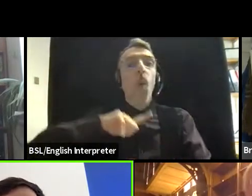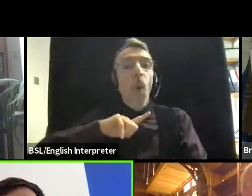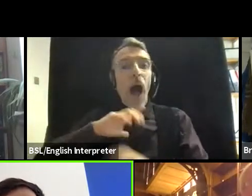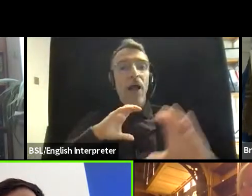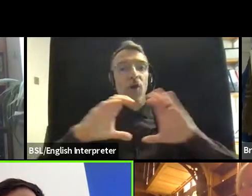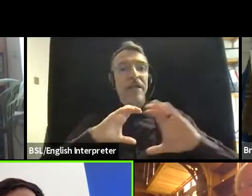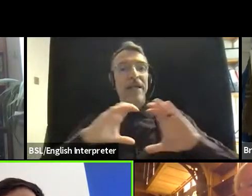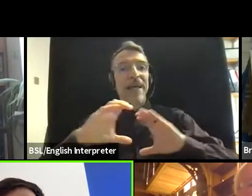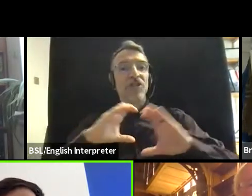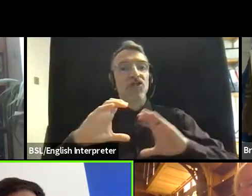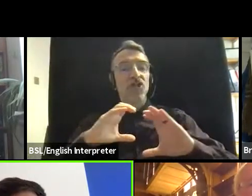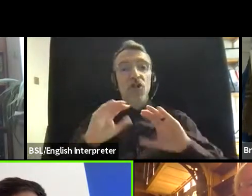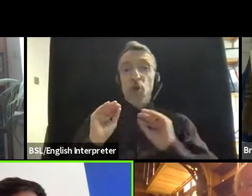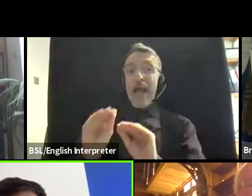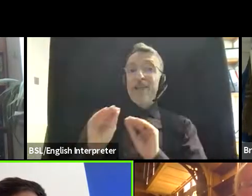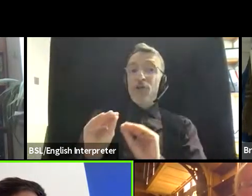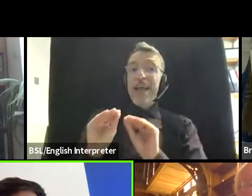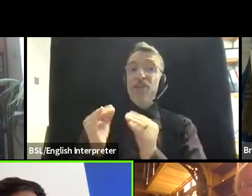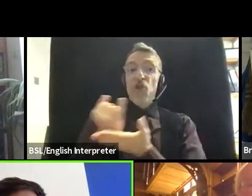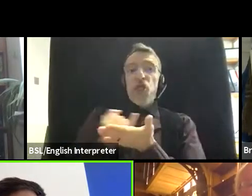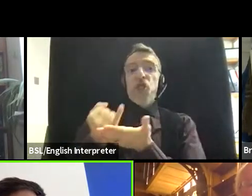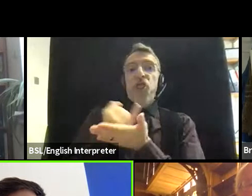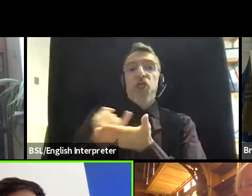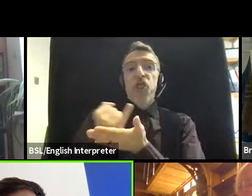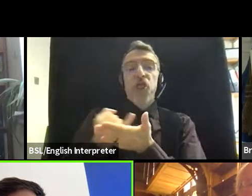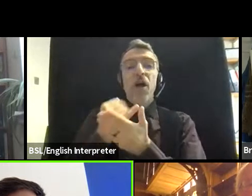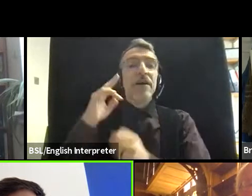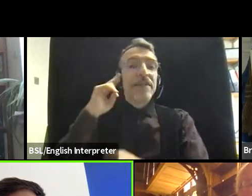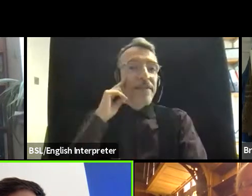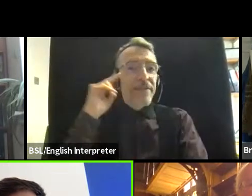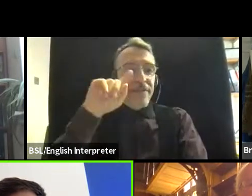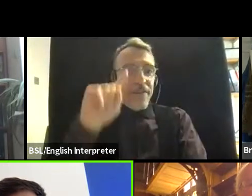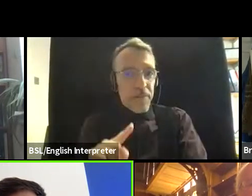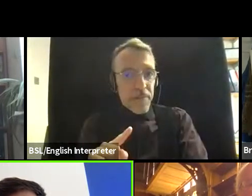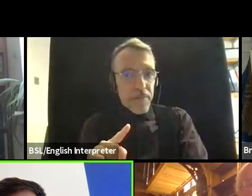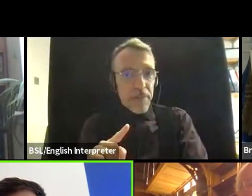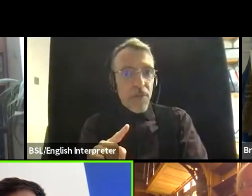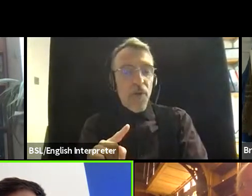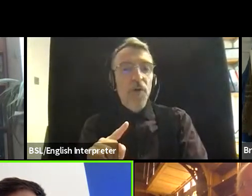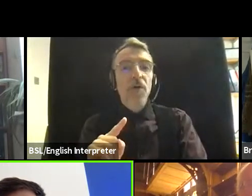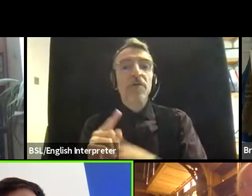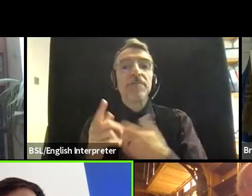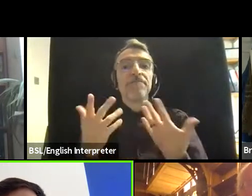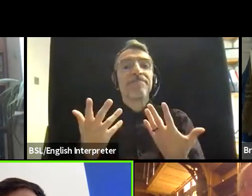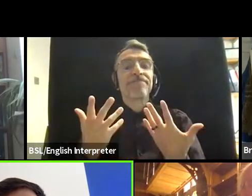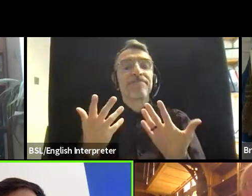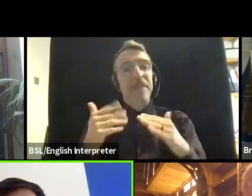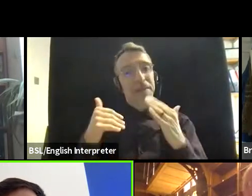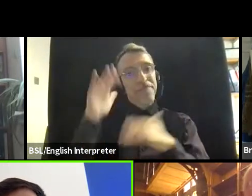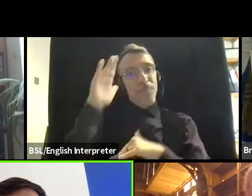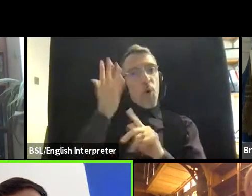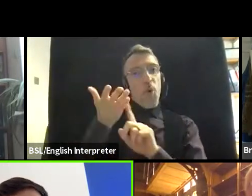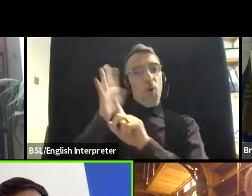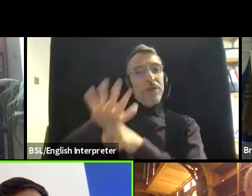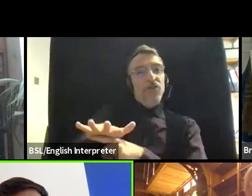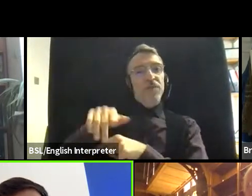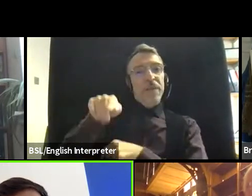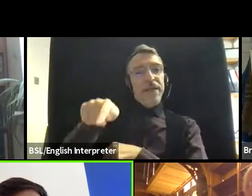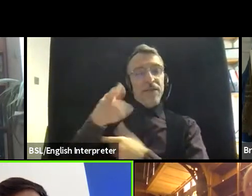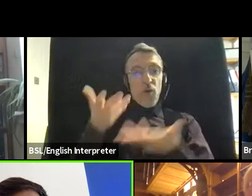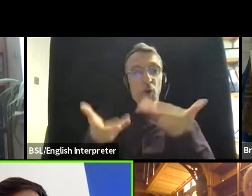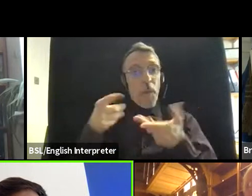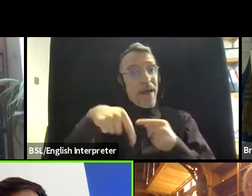low quality of education, and deaf people, I believe, are more discriminated compared to